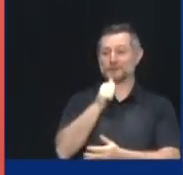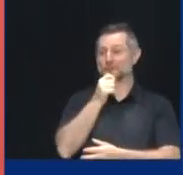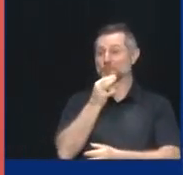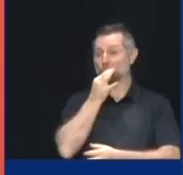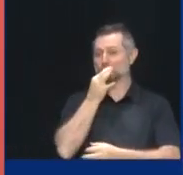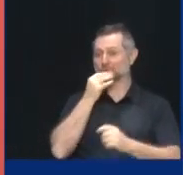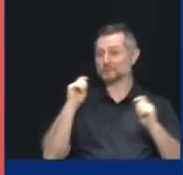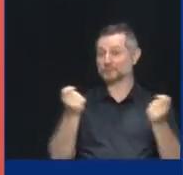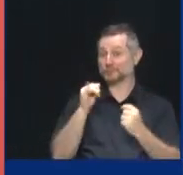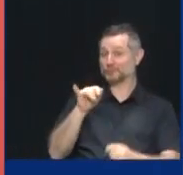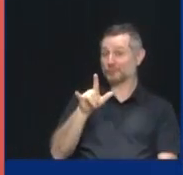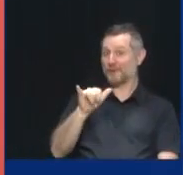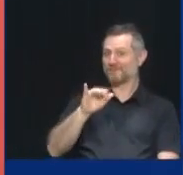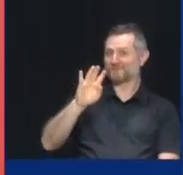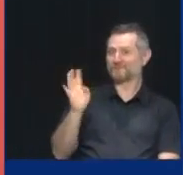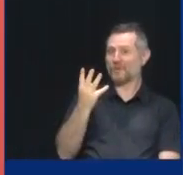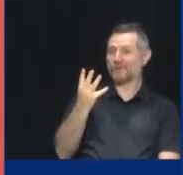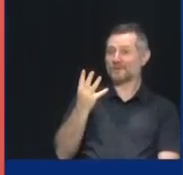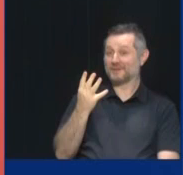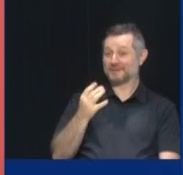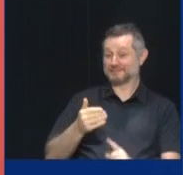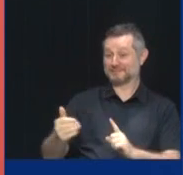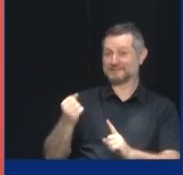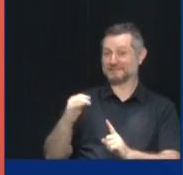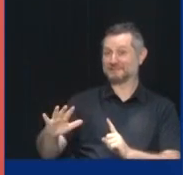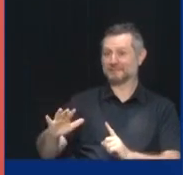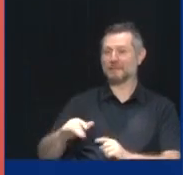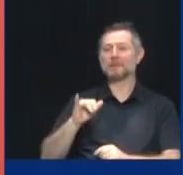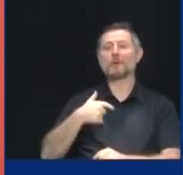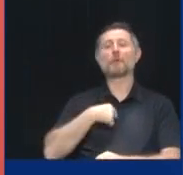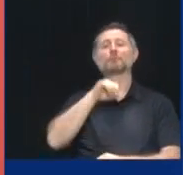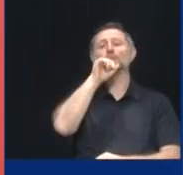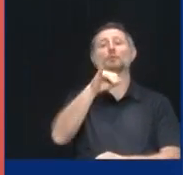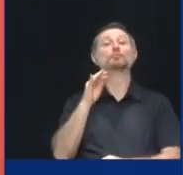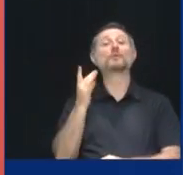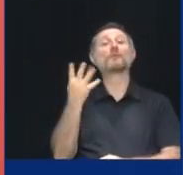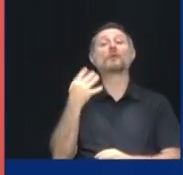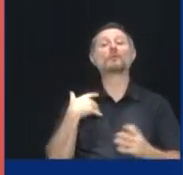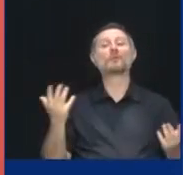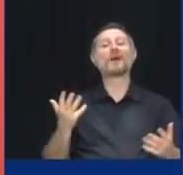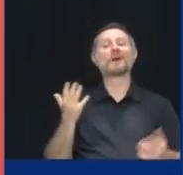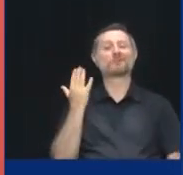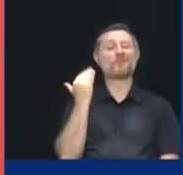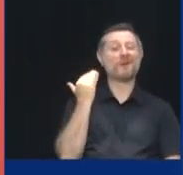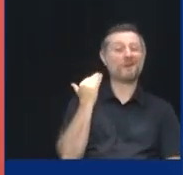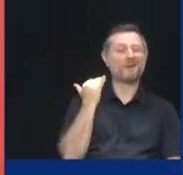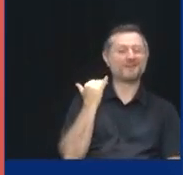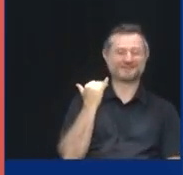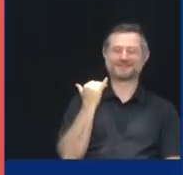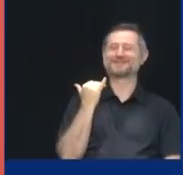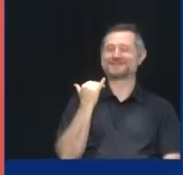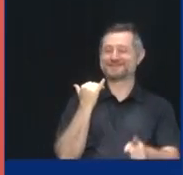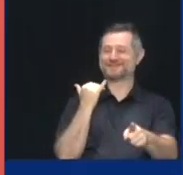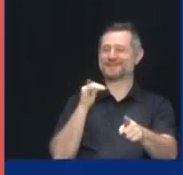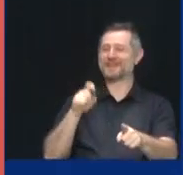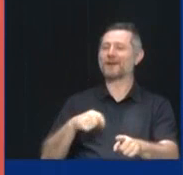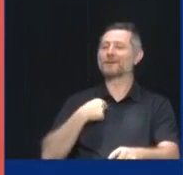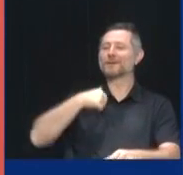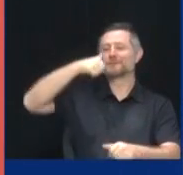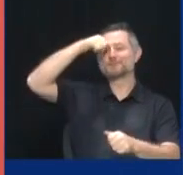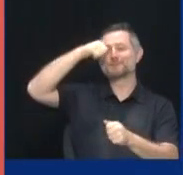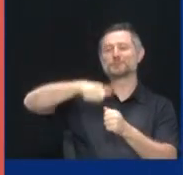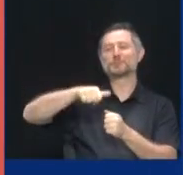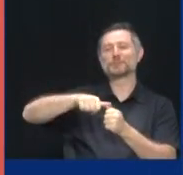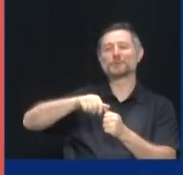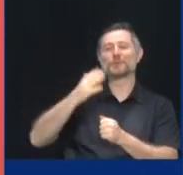4th weekend. And I love the July 4th weekend because it forces you to think about and remember what this is all about,